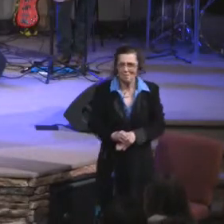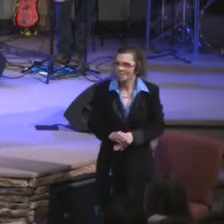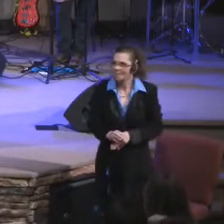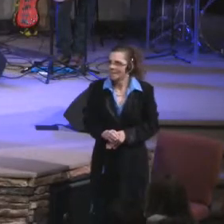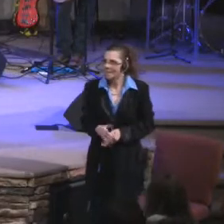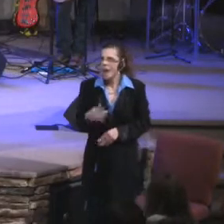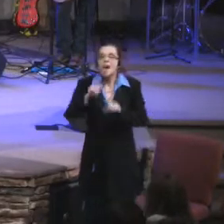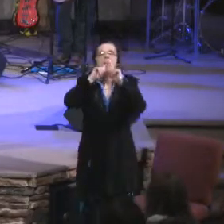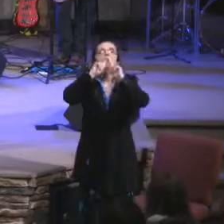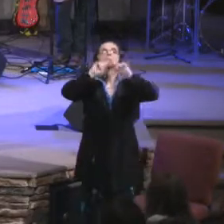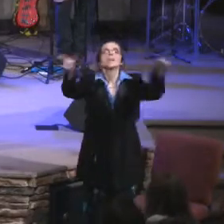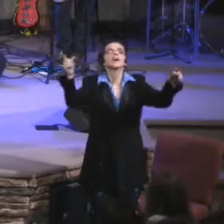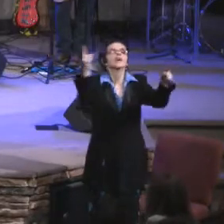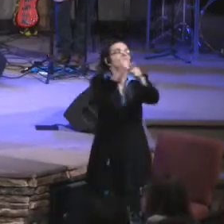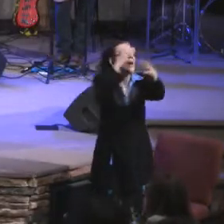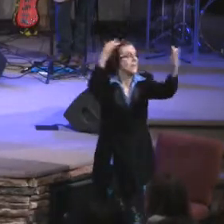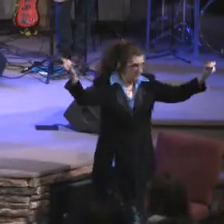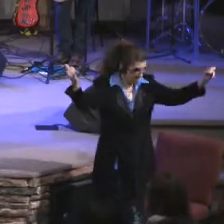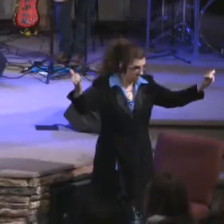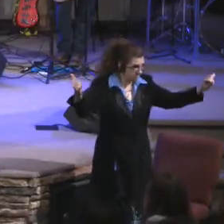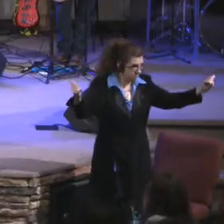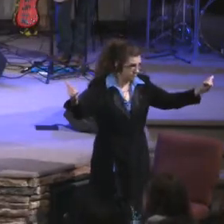But I'm declaring right now,